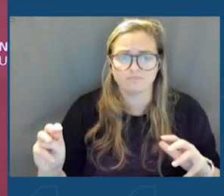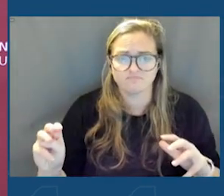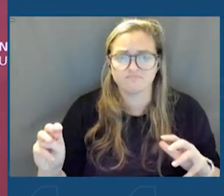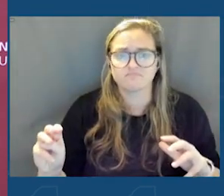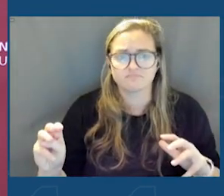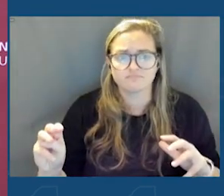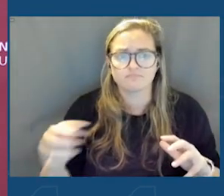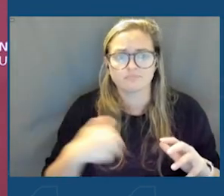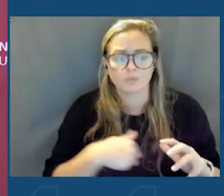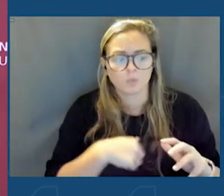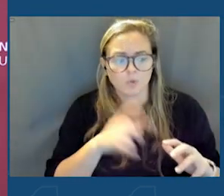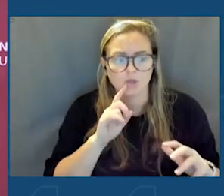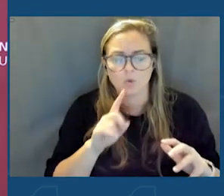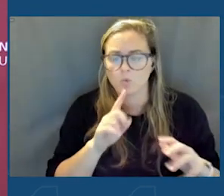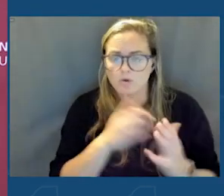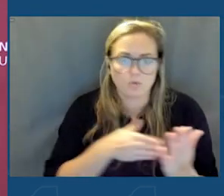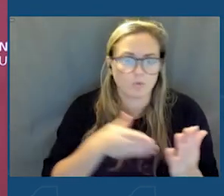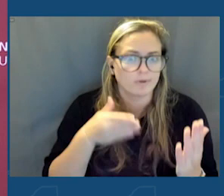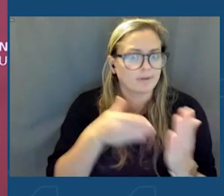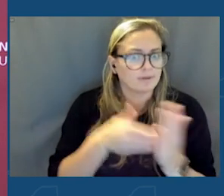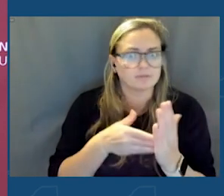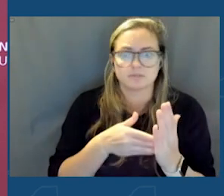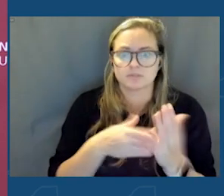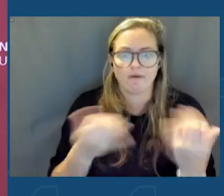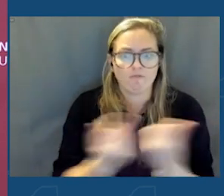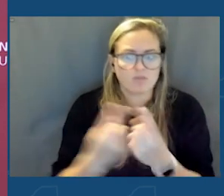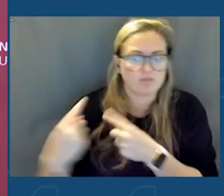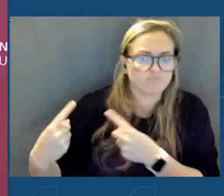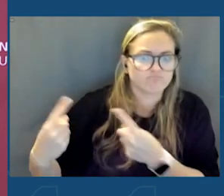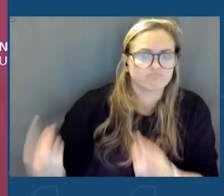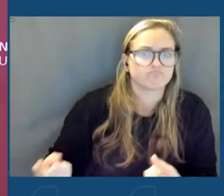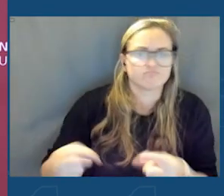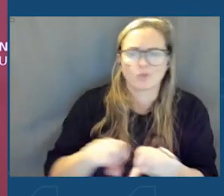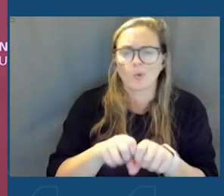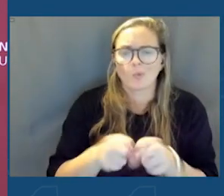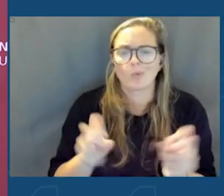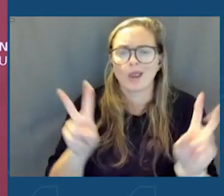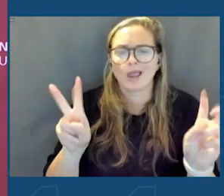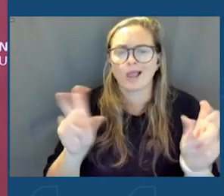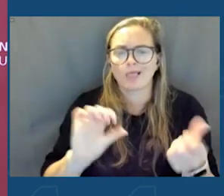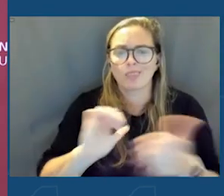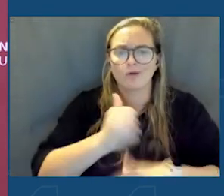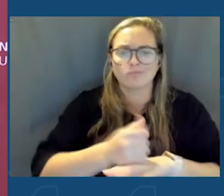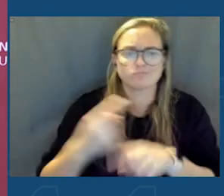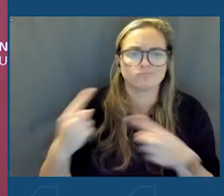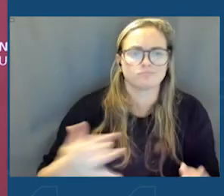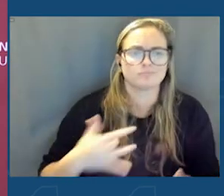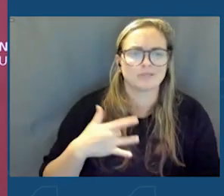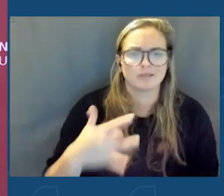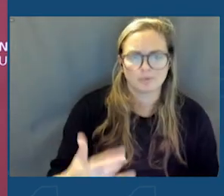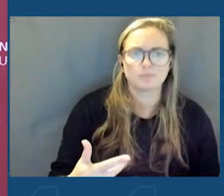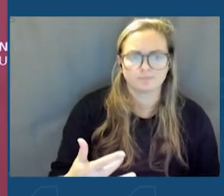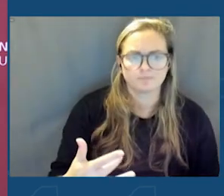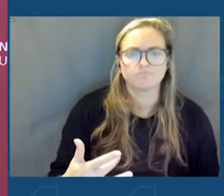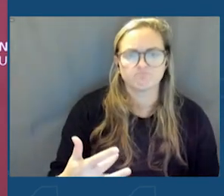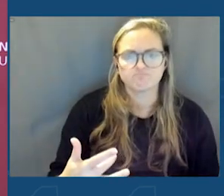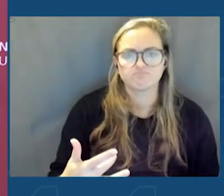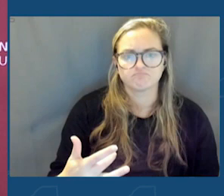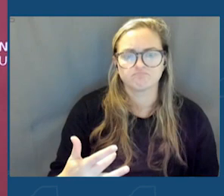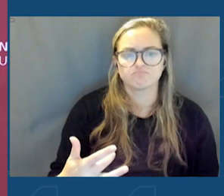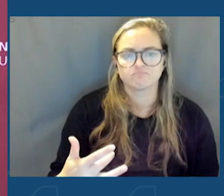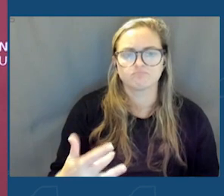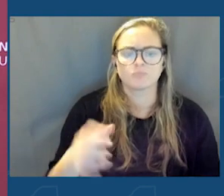going to run against the tide, Meredith, we were going to break the mold, and we were going to do that you can